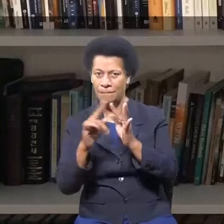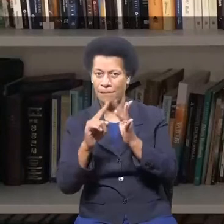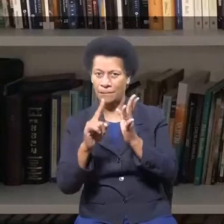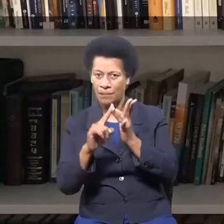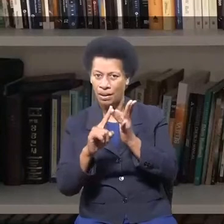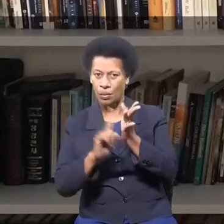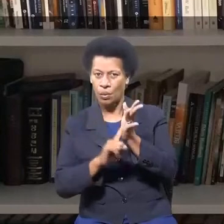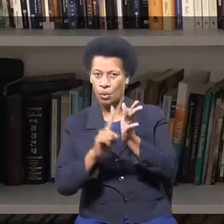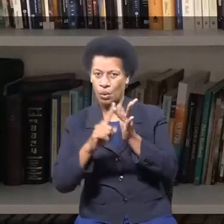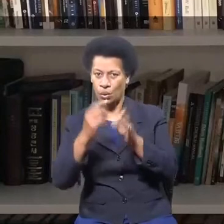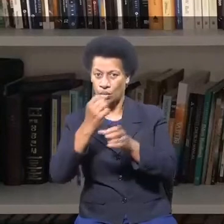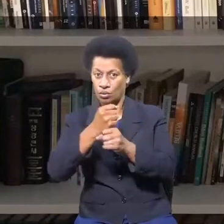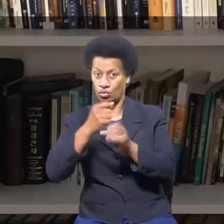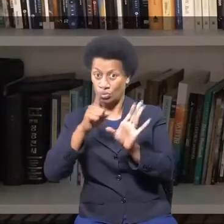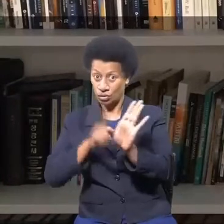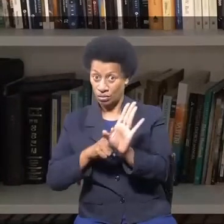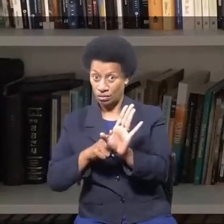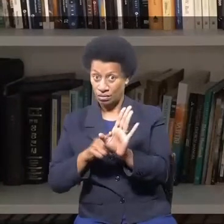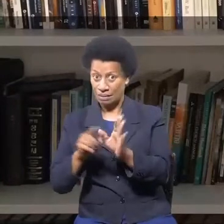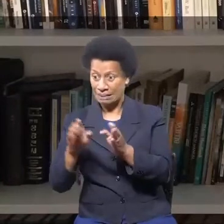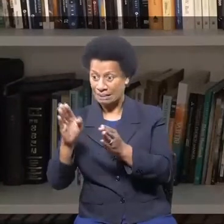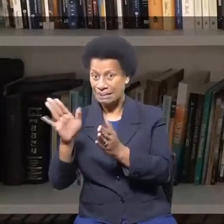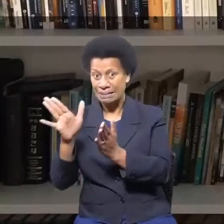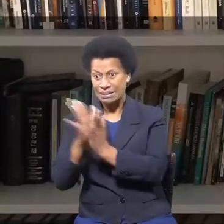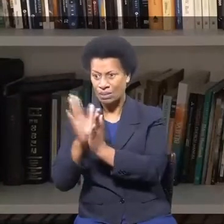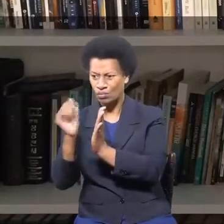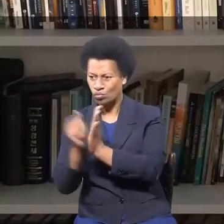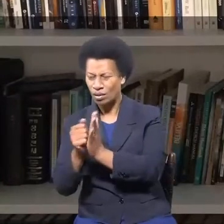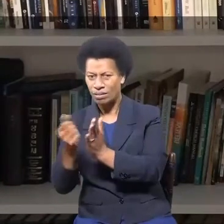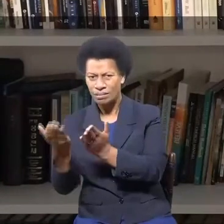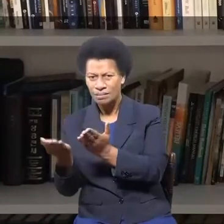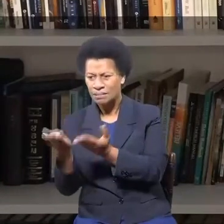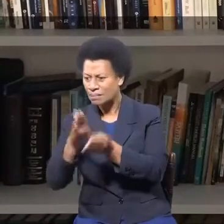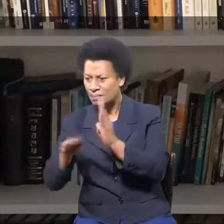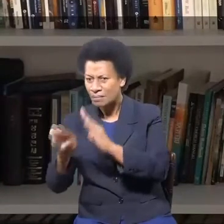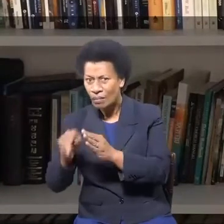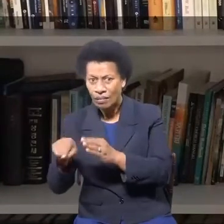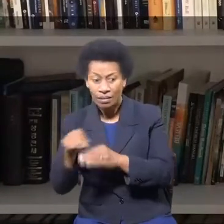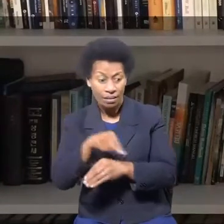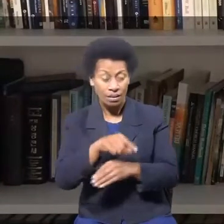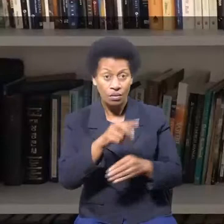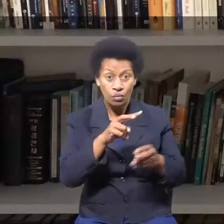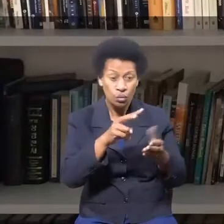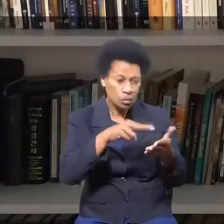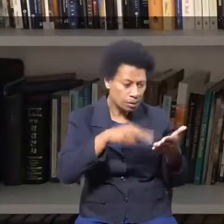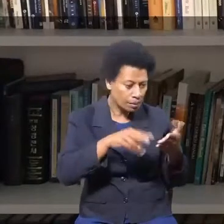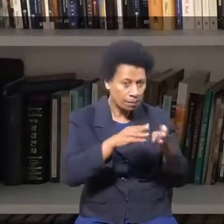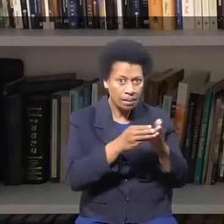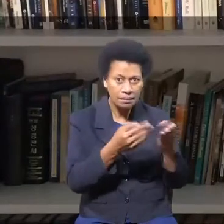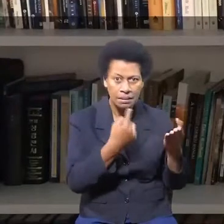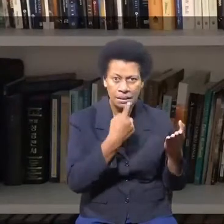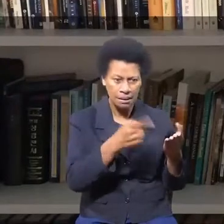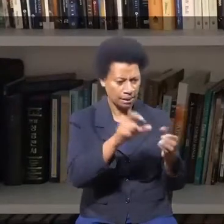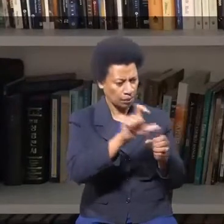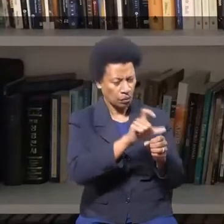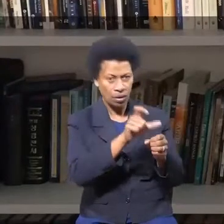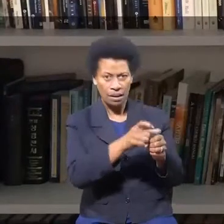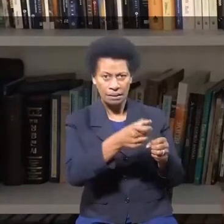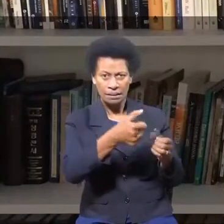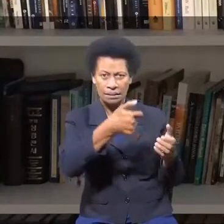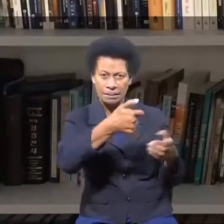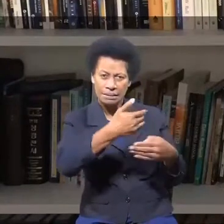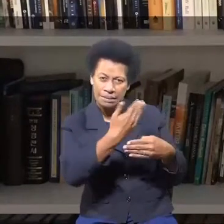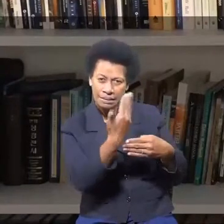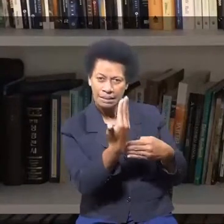the curriculum, what is being taught. You read in the Bible that we were created in 6 days in